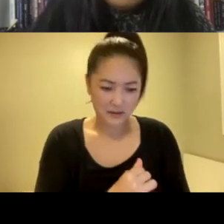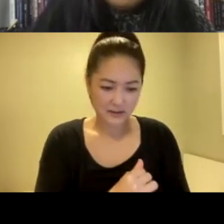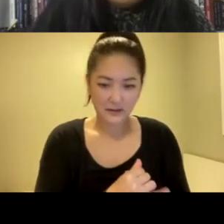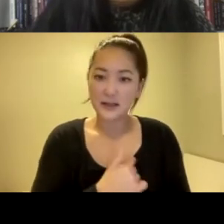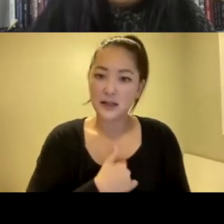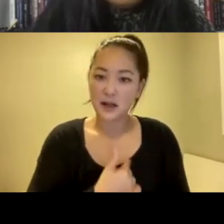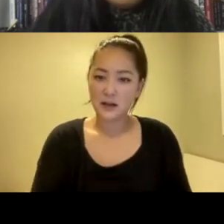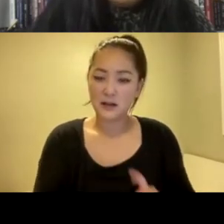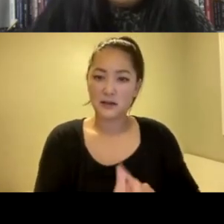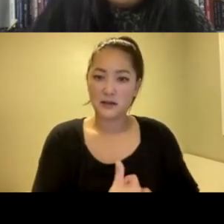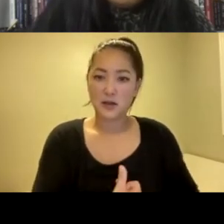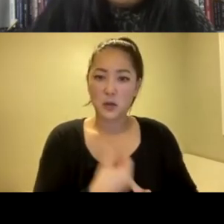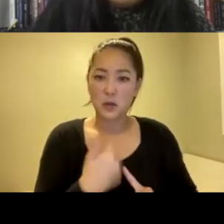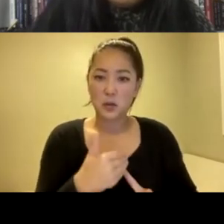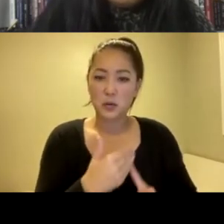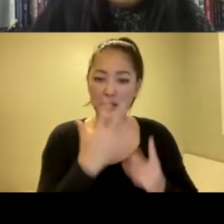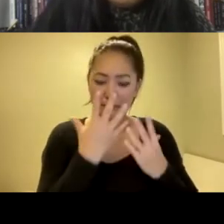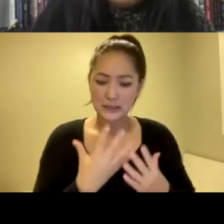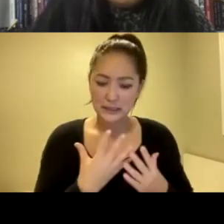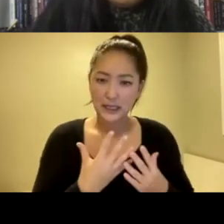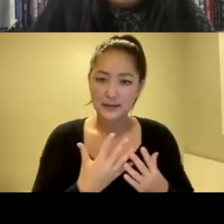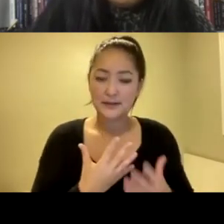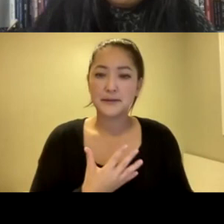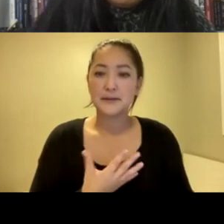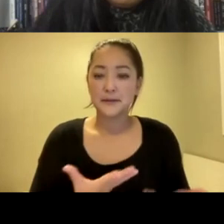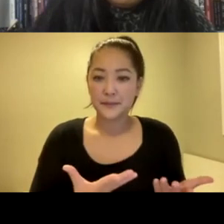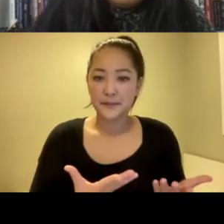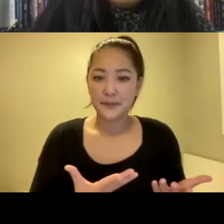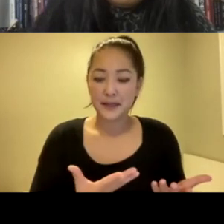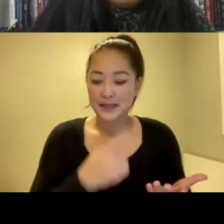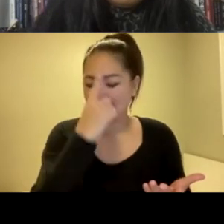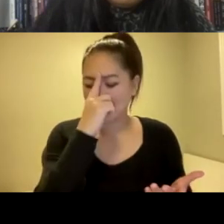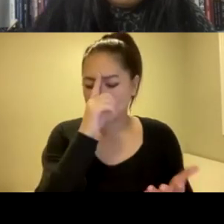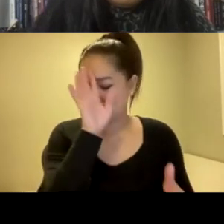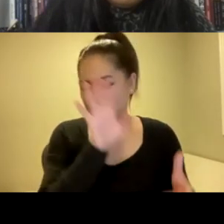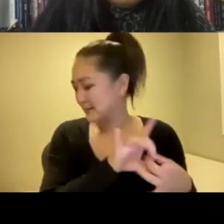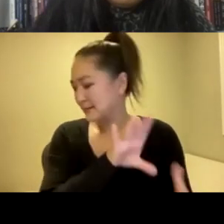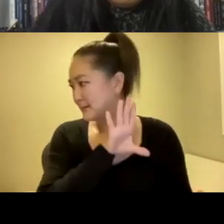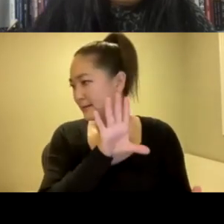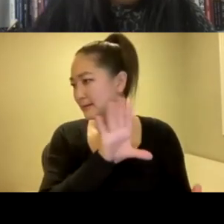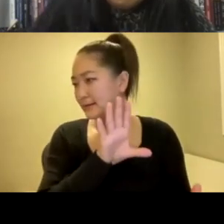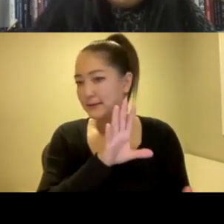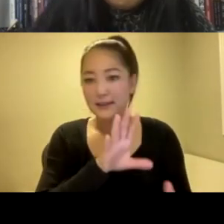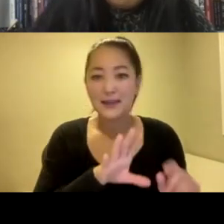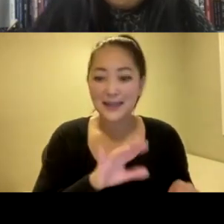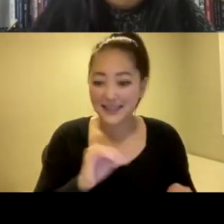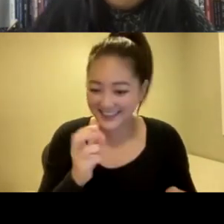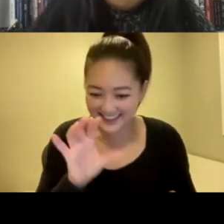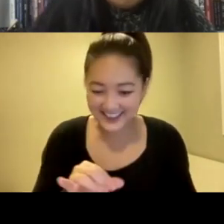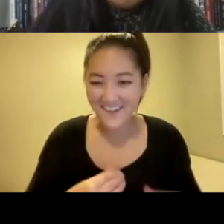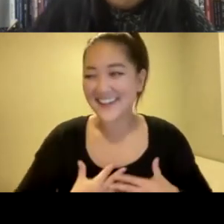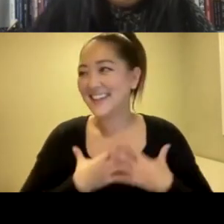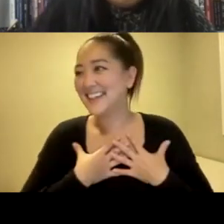like to, you know, and then I just had to keep thinking about how, and I was like, joy is important to me. Why is this character